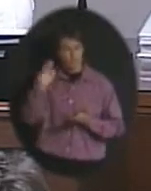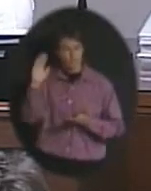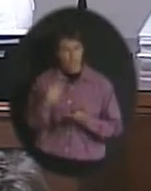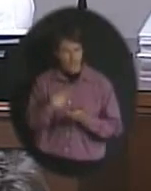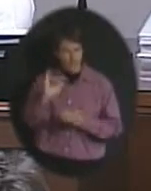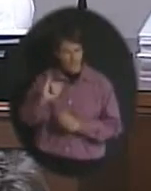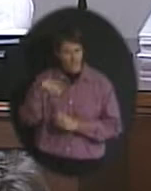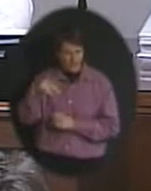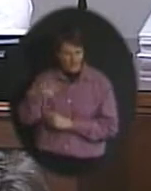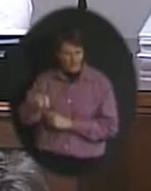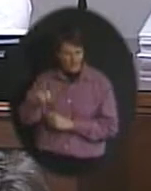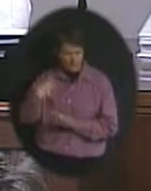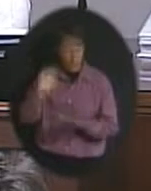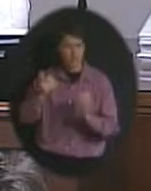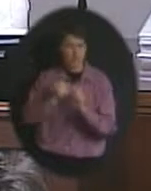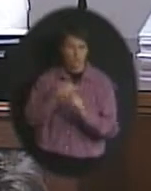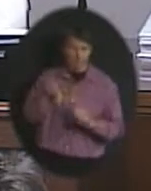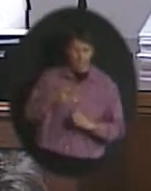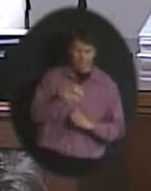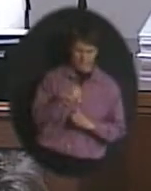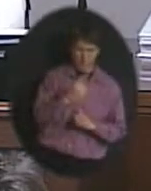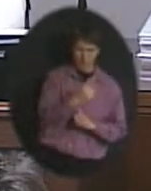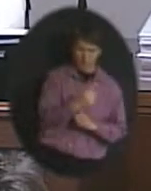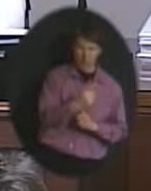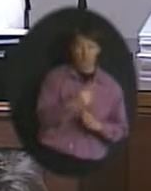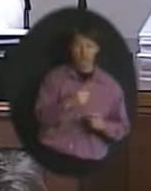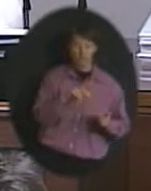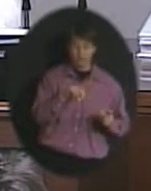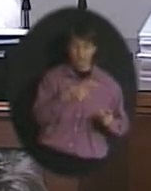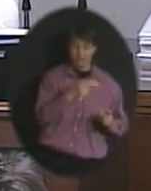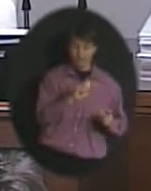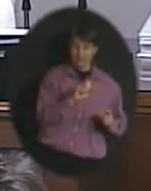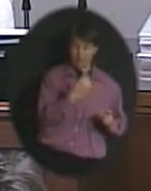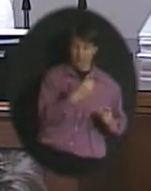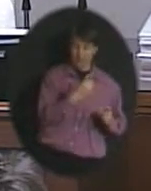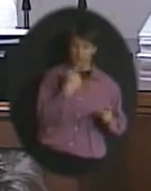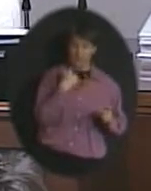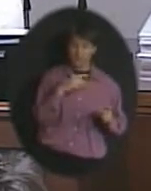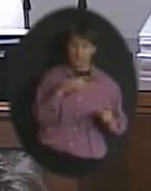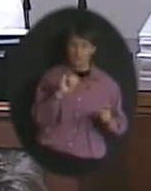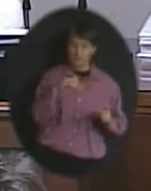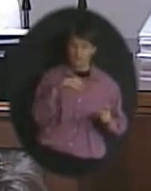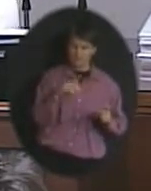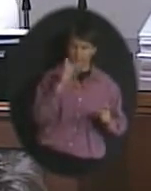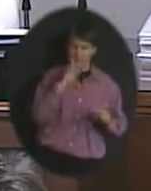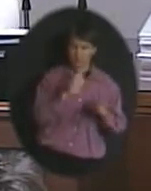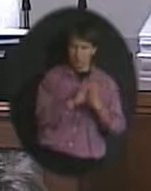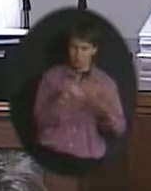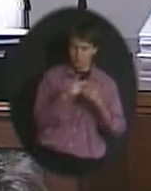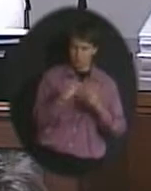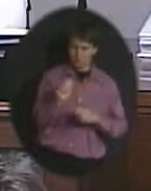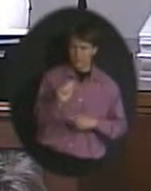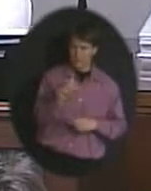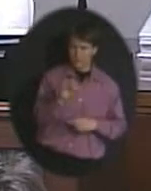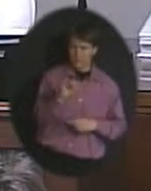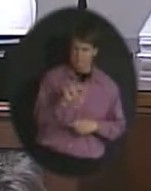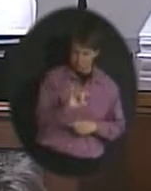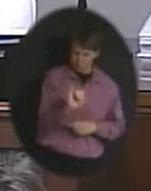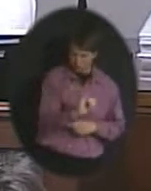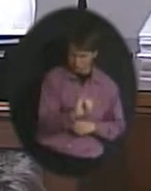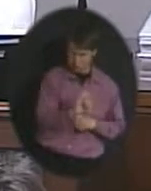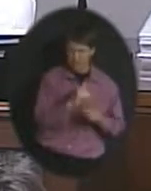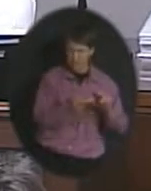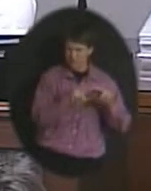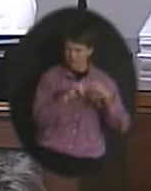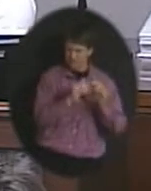with phase one. Phase one also included iPads for district administration, so that kind of increased those numbers a little bit.